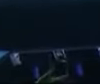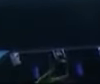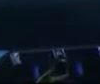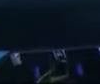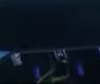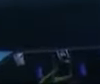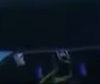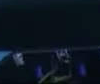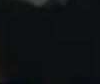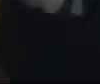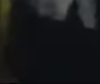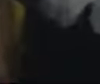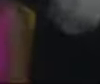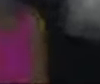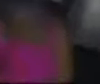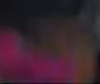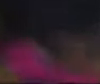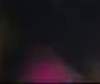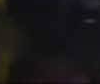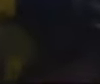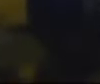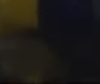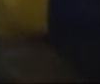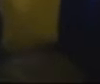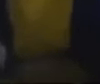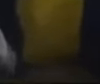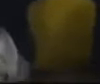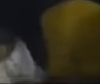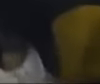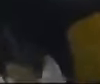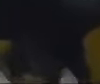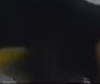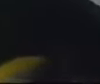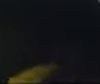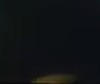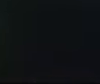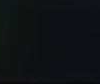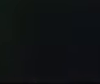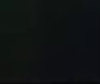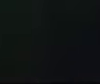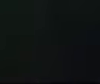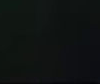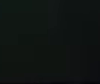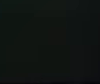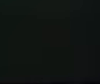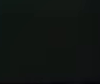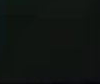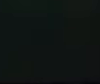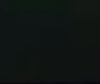shall be broken. You wear the victor's crown.